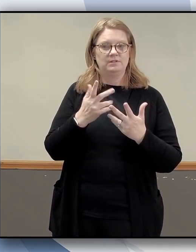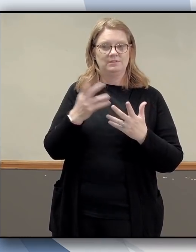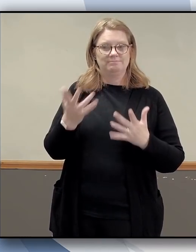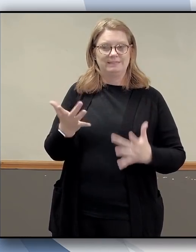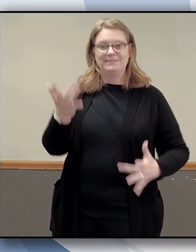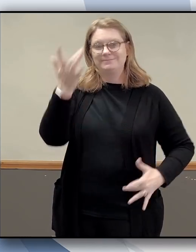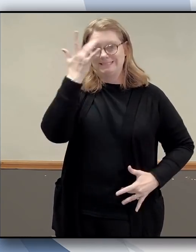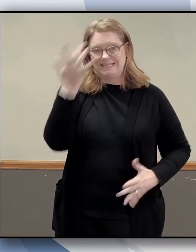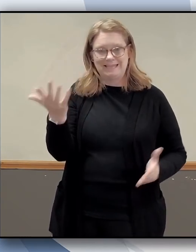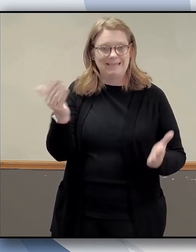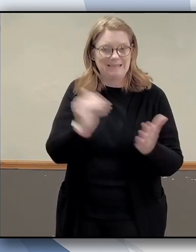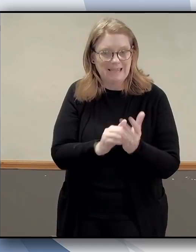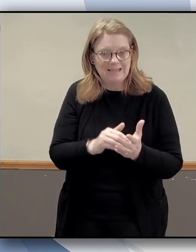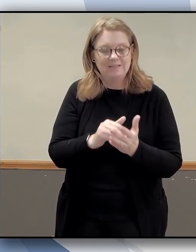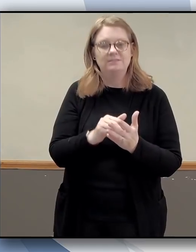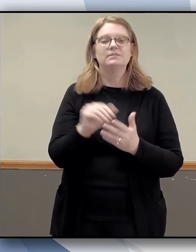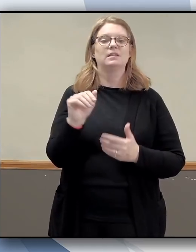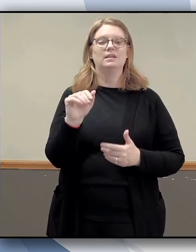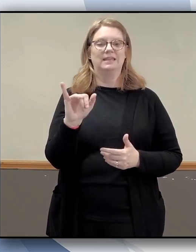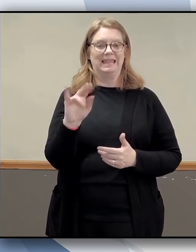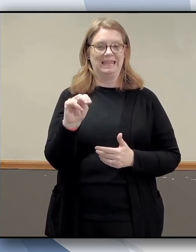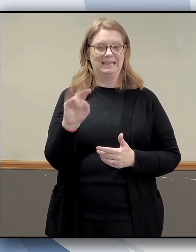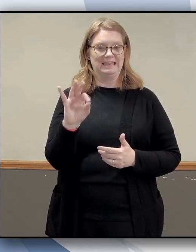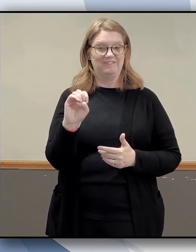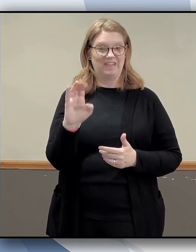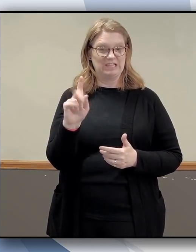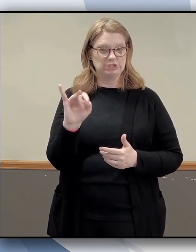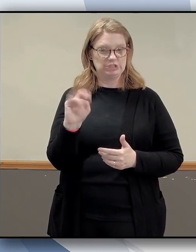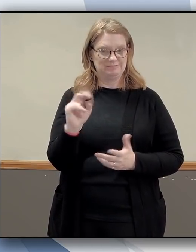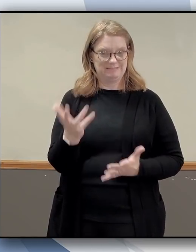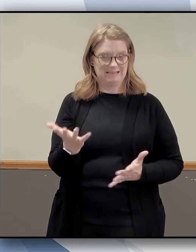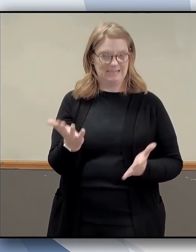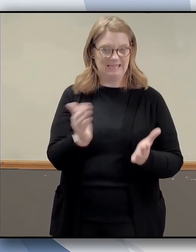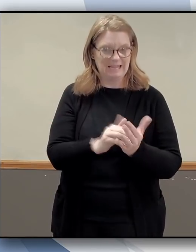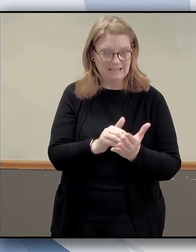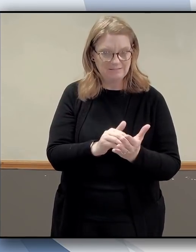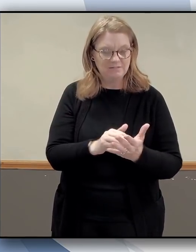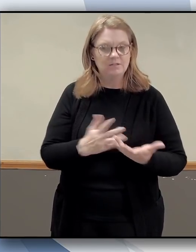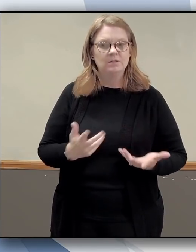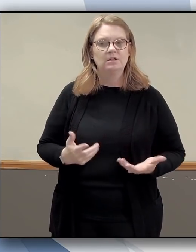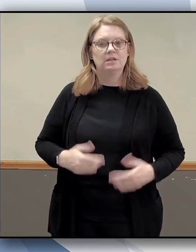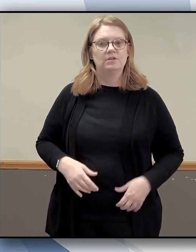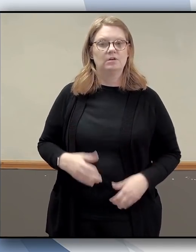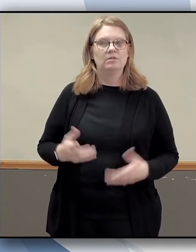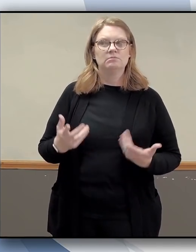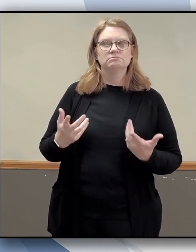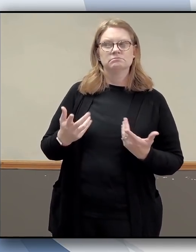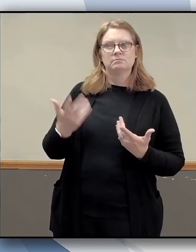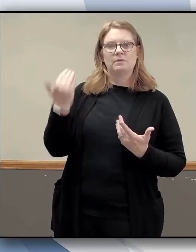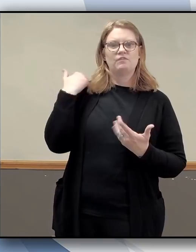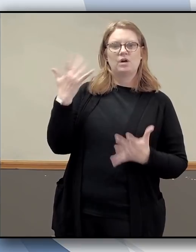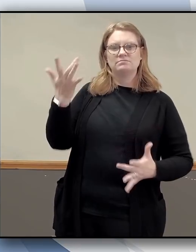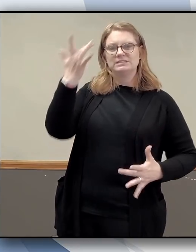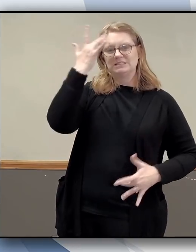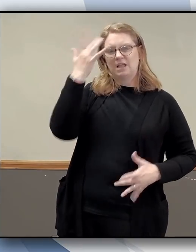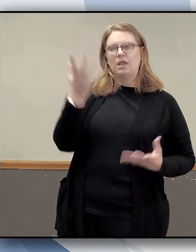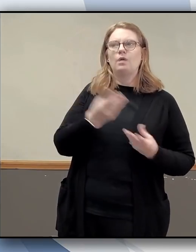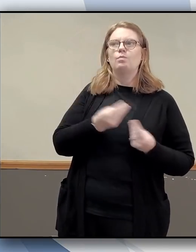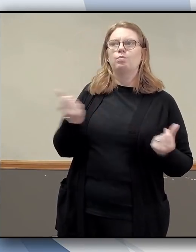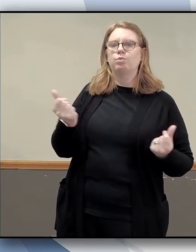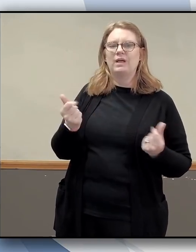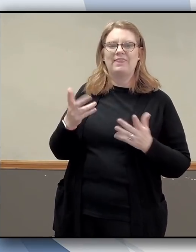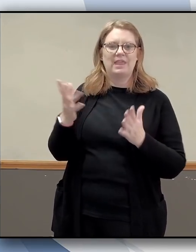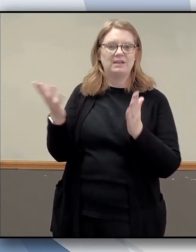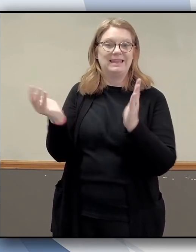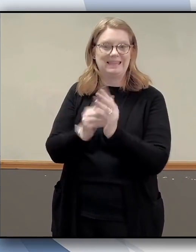surprised that it's possible to have a reinfection. I mean, we were talking about millions and millions and millions of